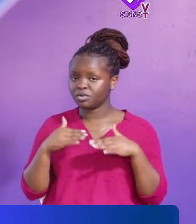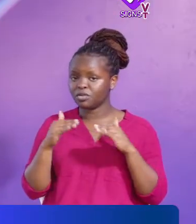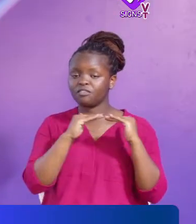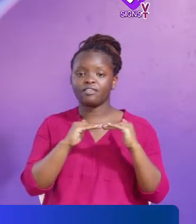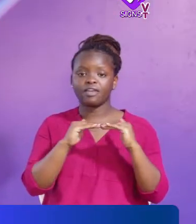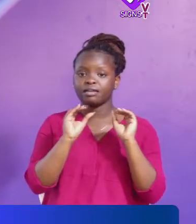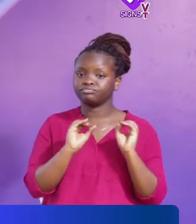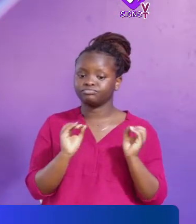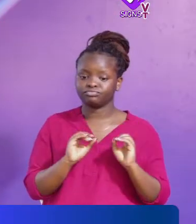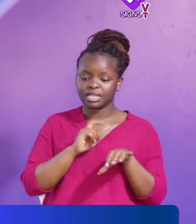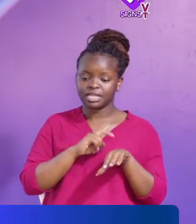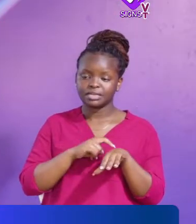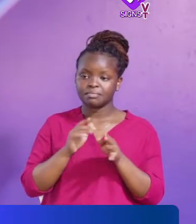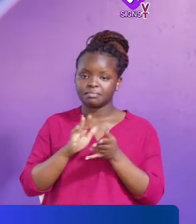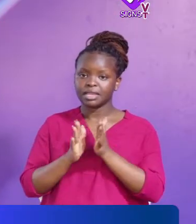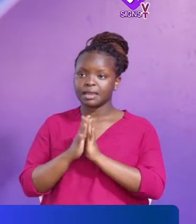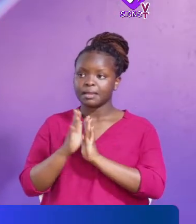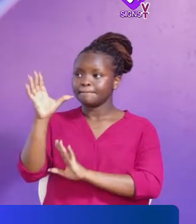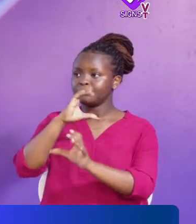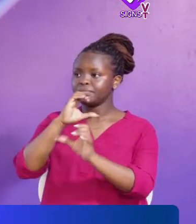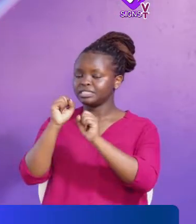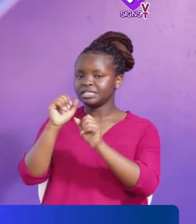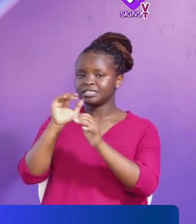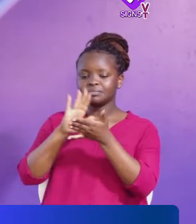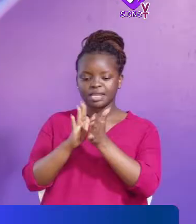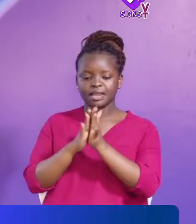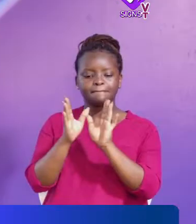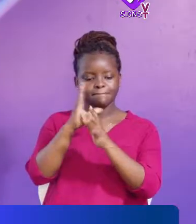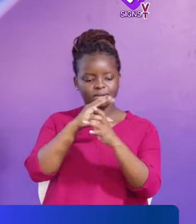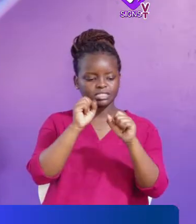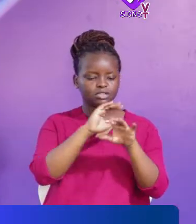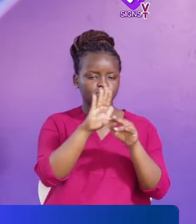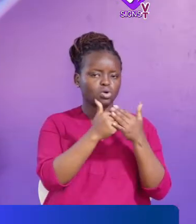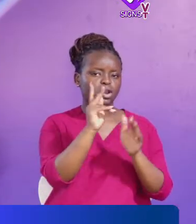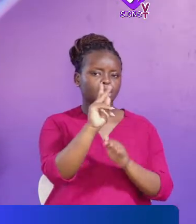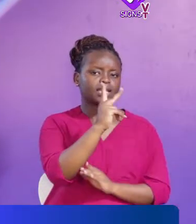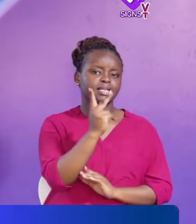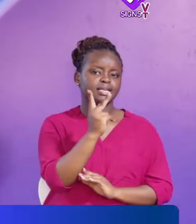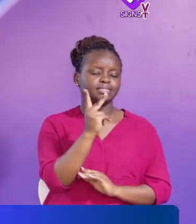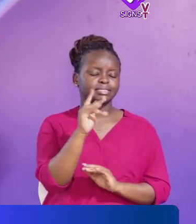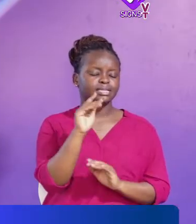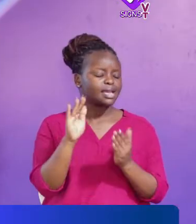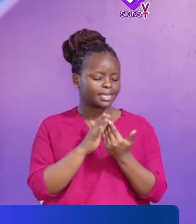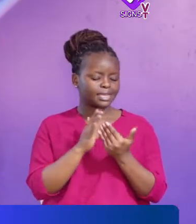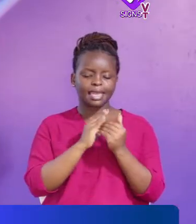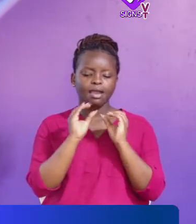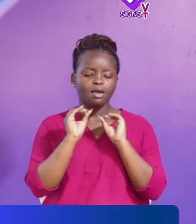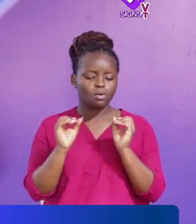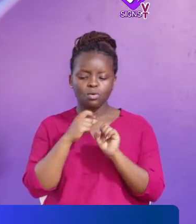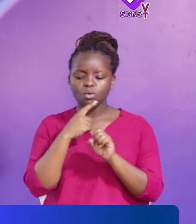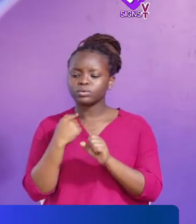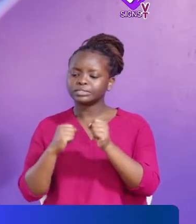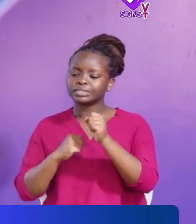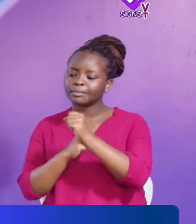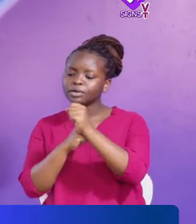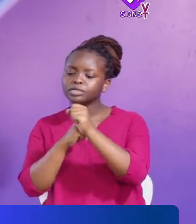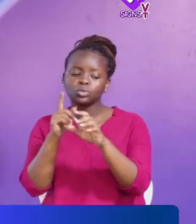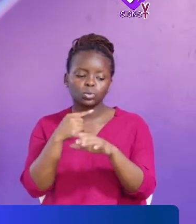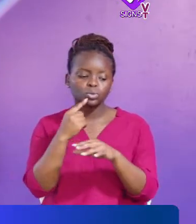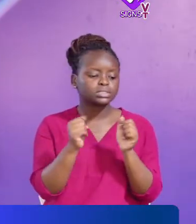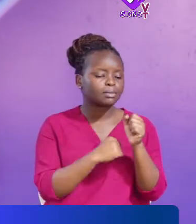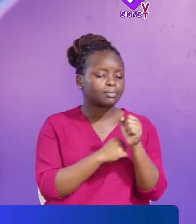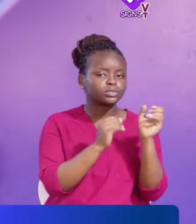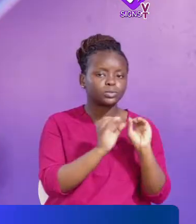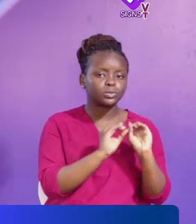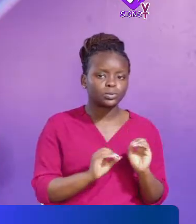Because once you become president, you should be the president of all Kenyans. No matter who was standing with you, no matter who is not standing you. It cannot be